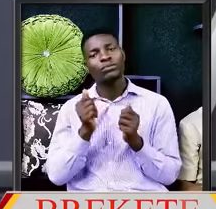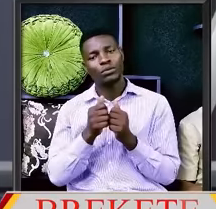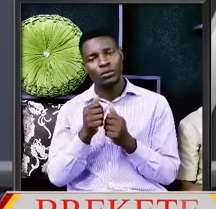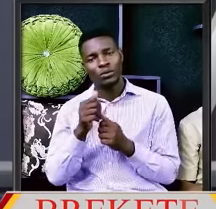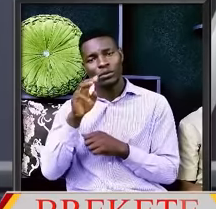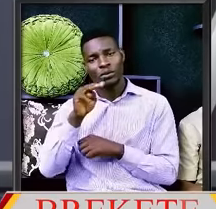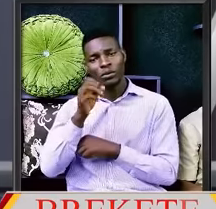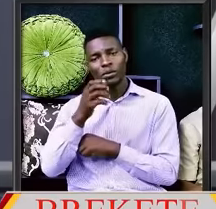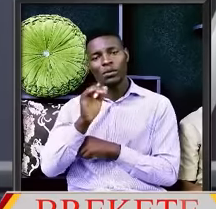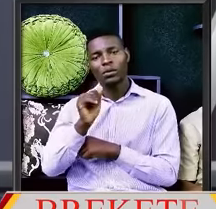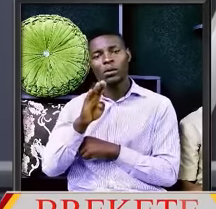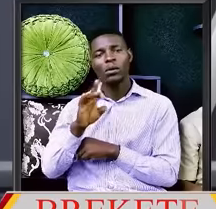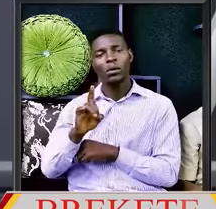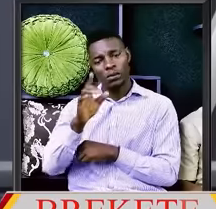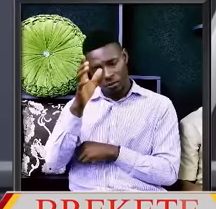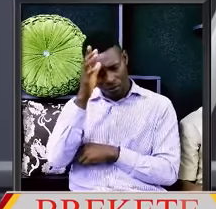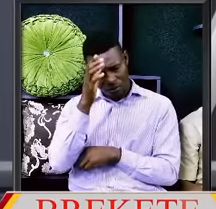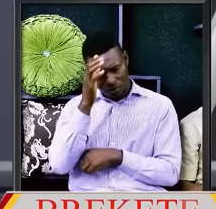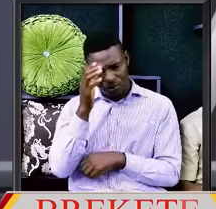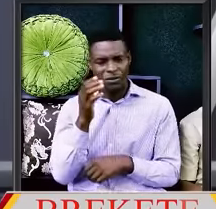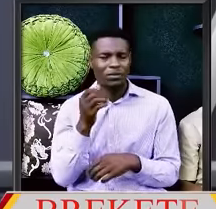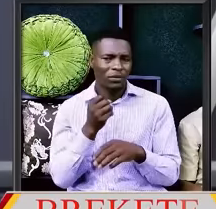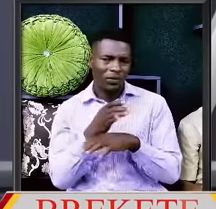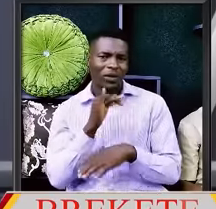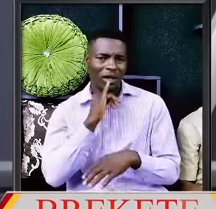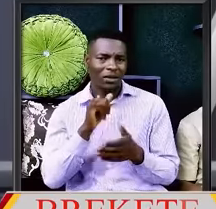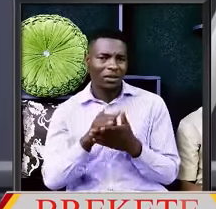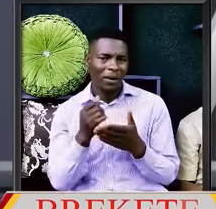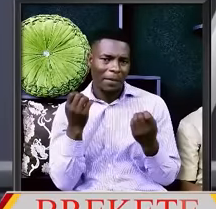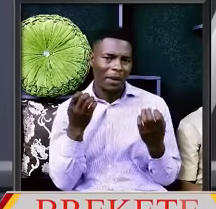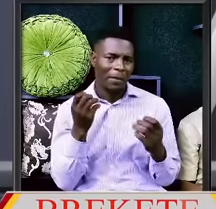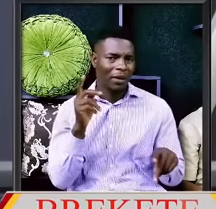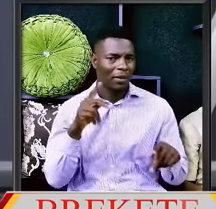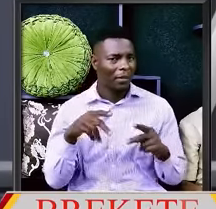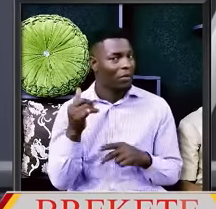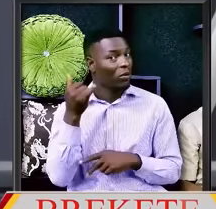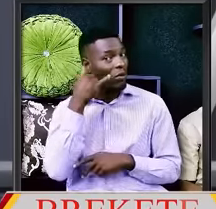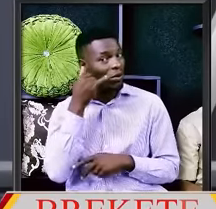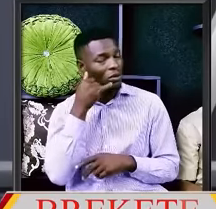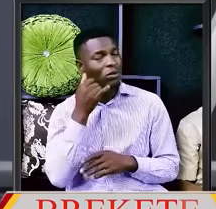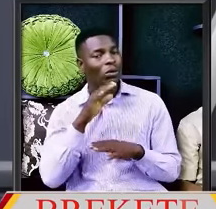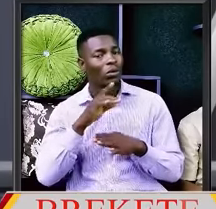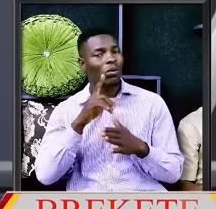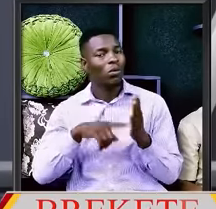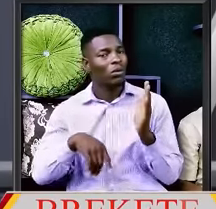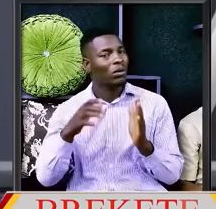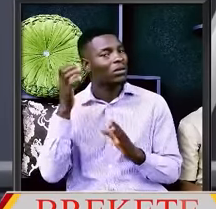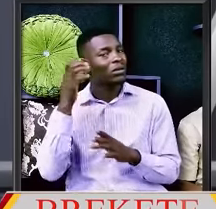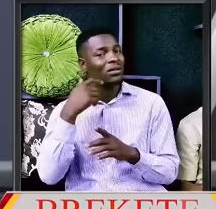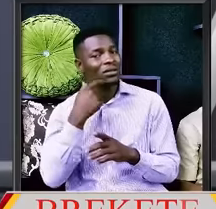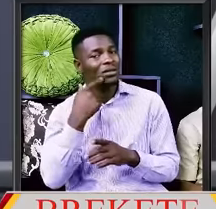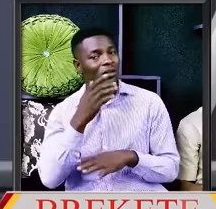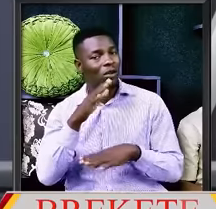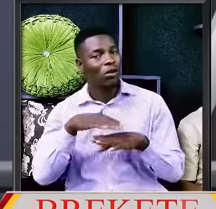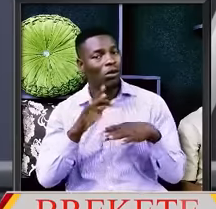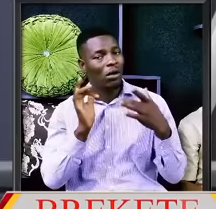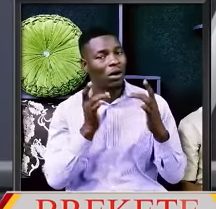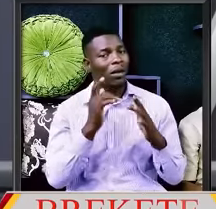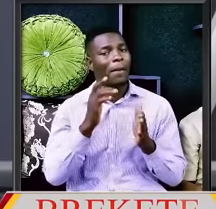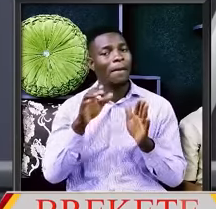a lot of people will be calling me based on what they've seen online, based on what Mohbad has said in